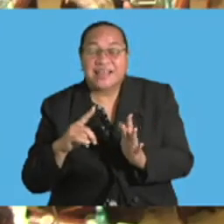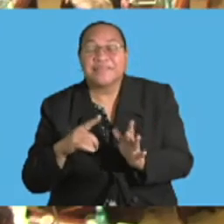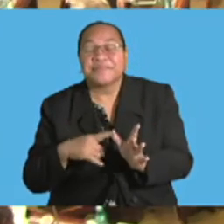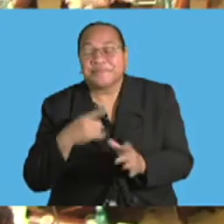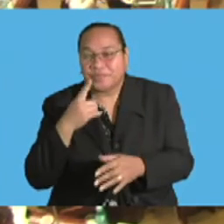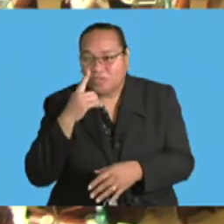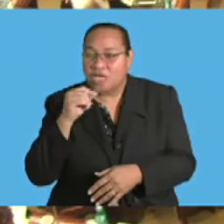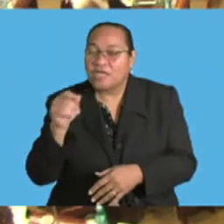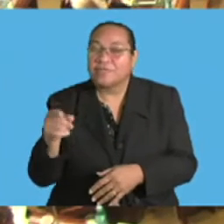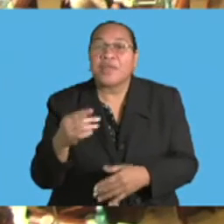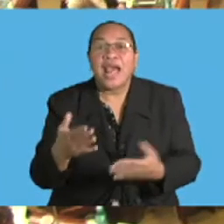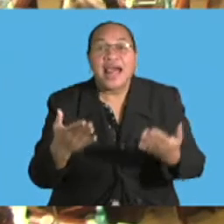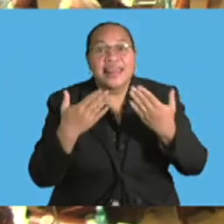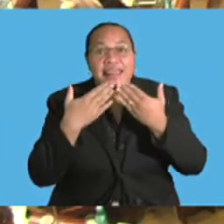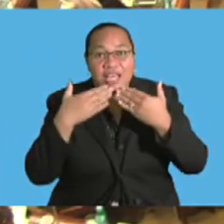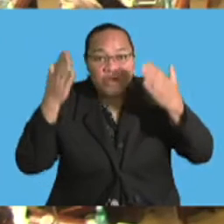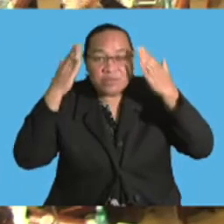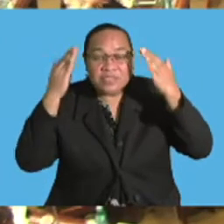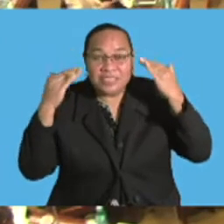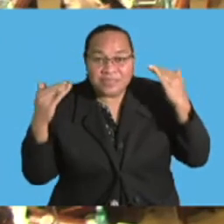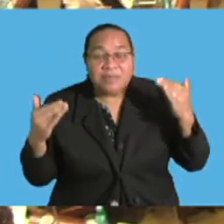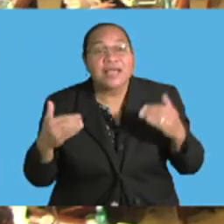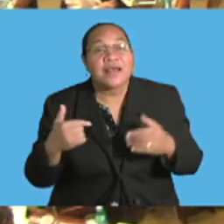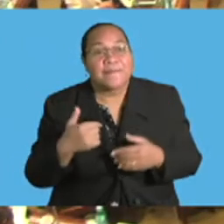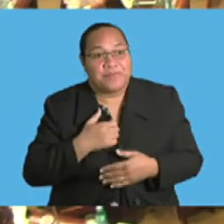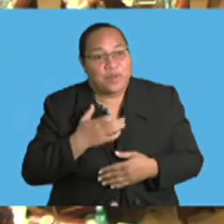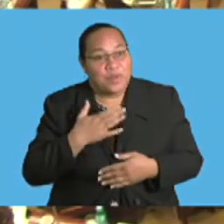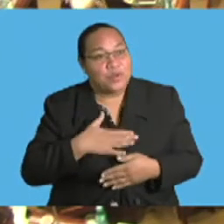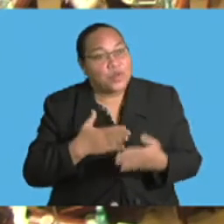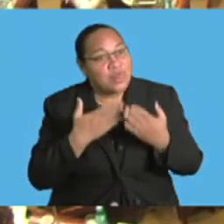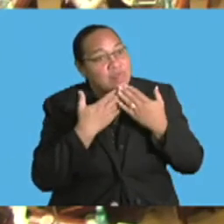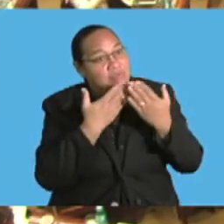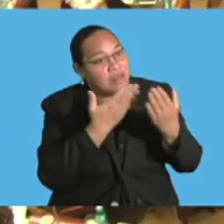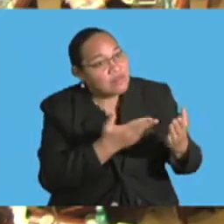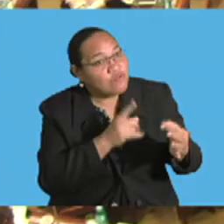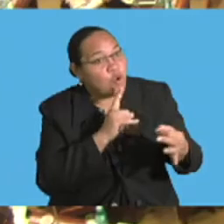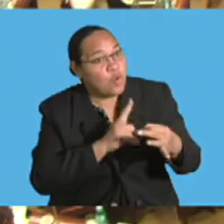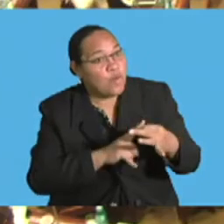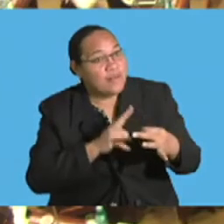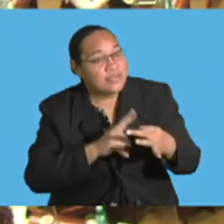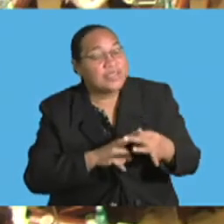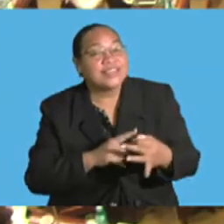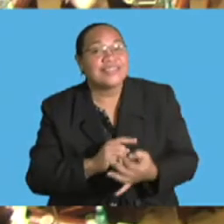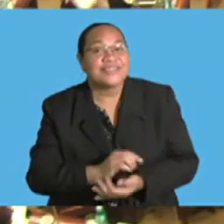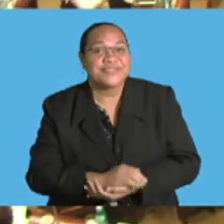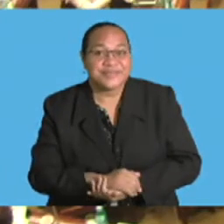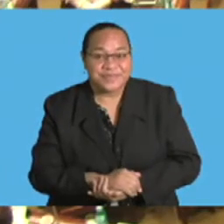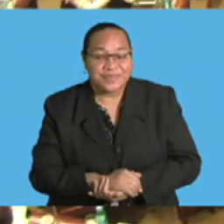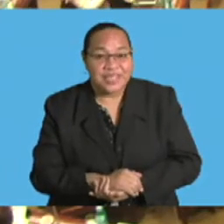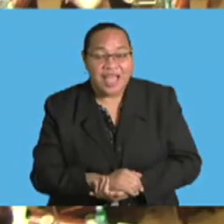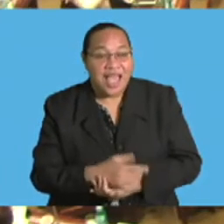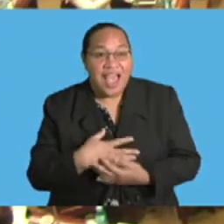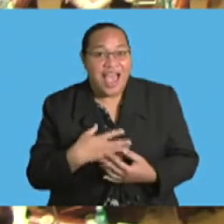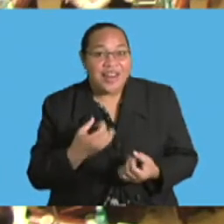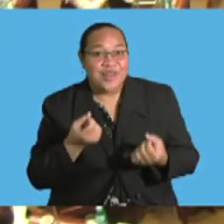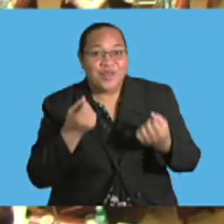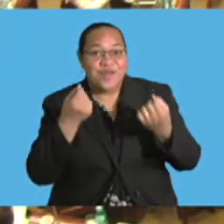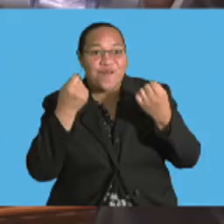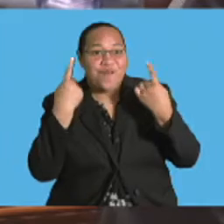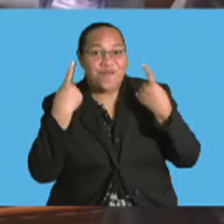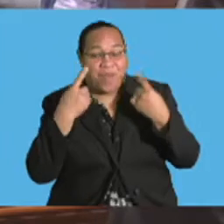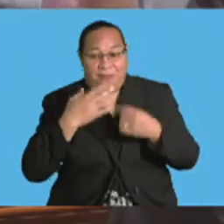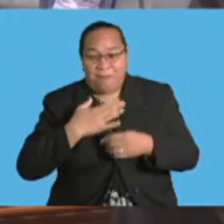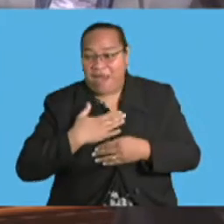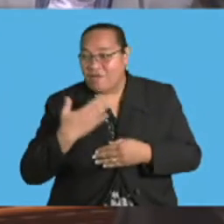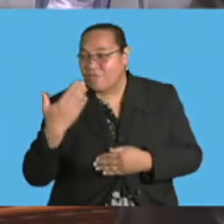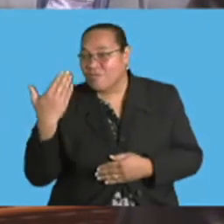Thank you, Mr. Speaker, sir, and I wish to thank the honourable member for this question. I did not realize that in my